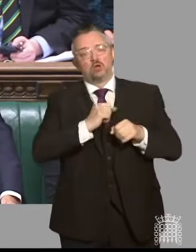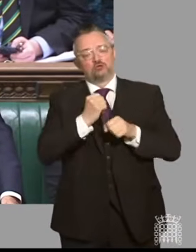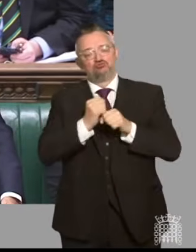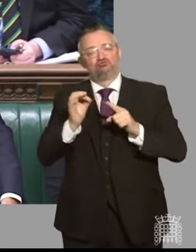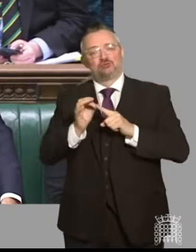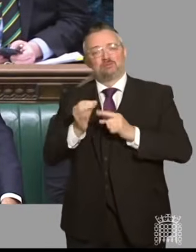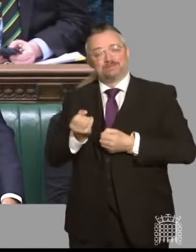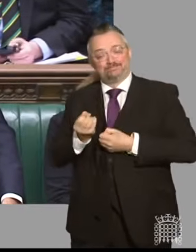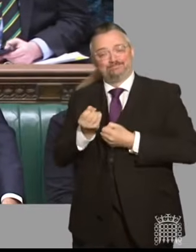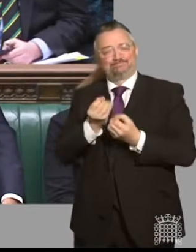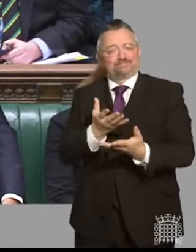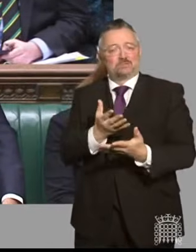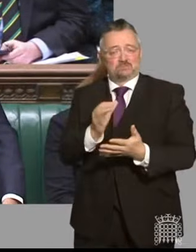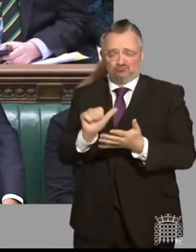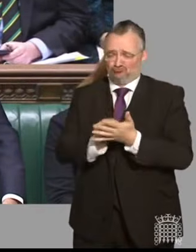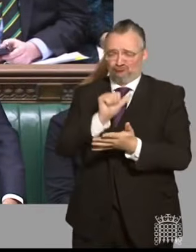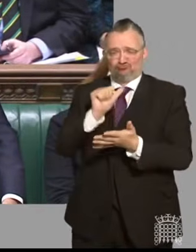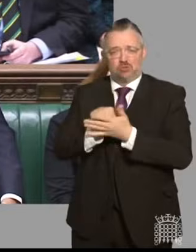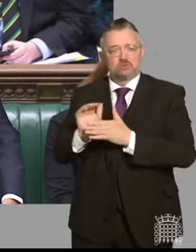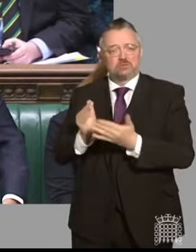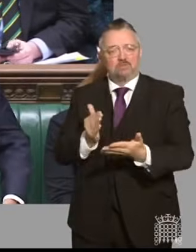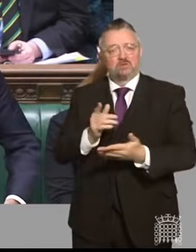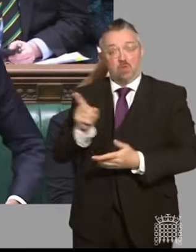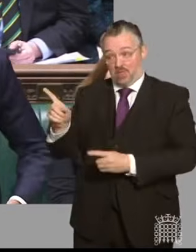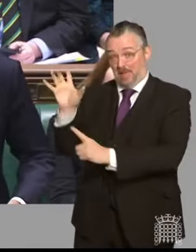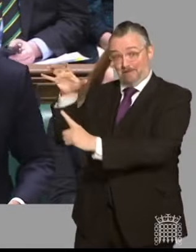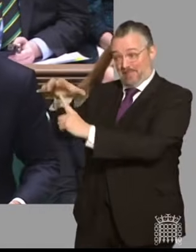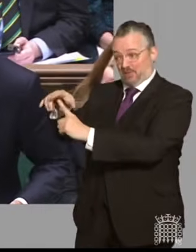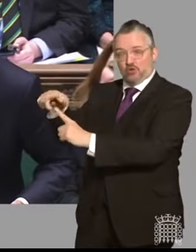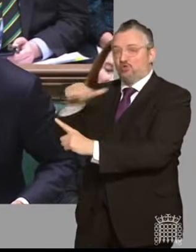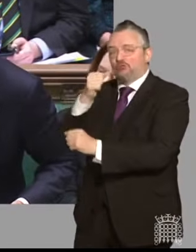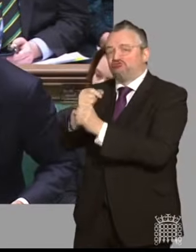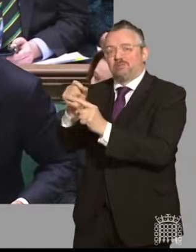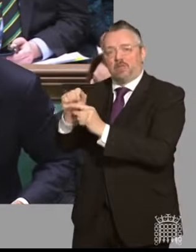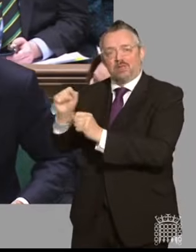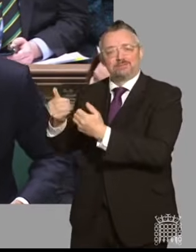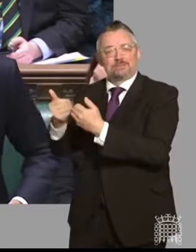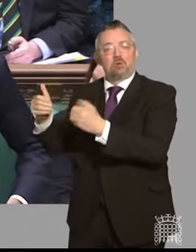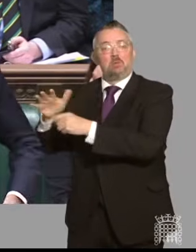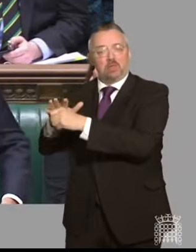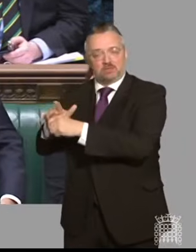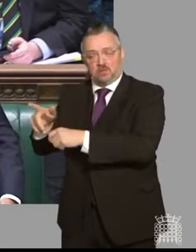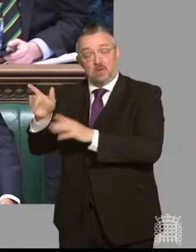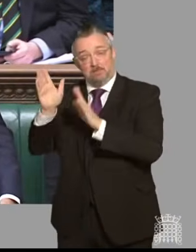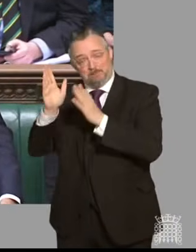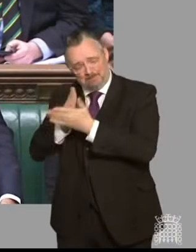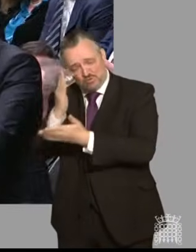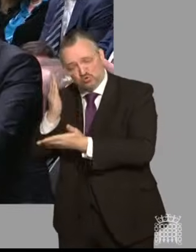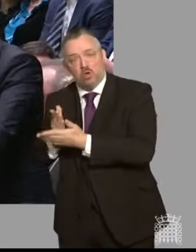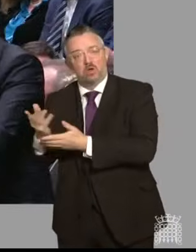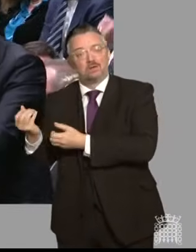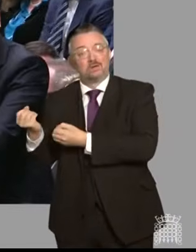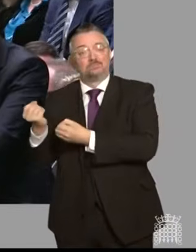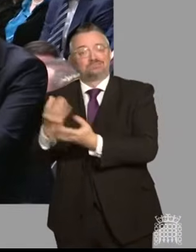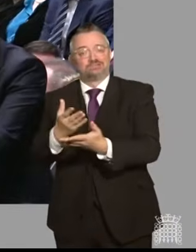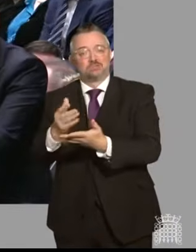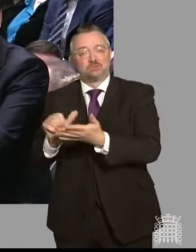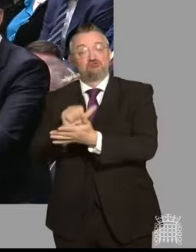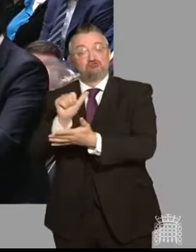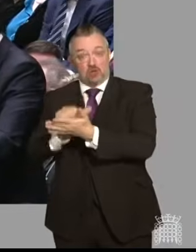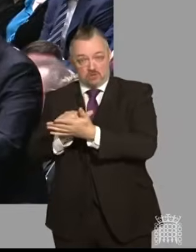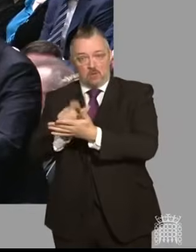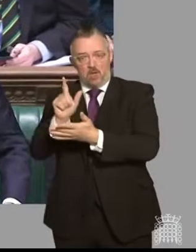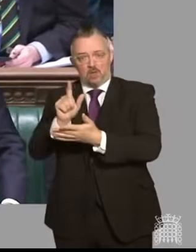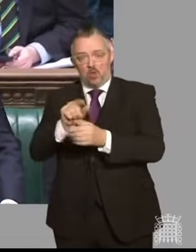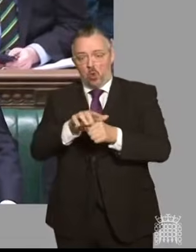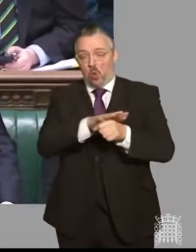I do understand that it is possible for those services to be provided at alternative locations that meet the contract requirements. I'll happily ensure that the